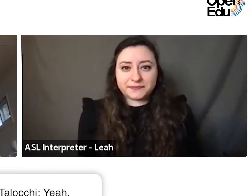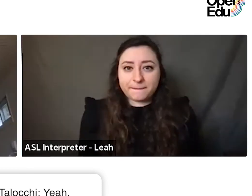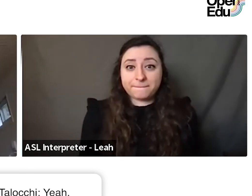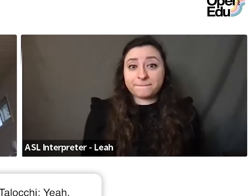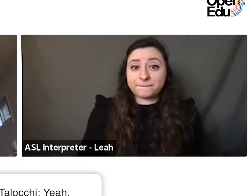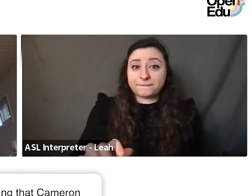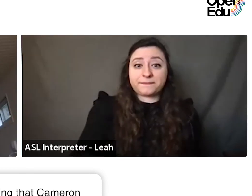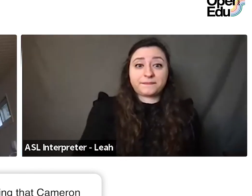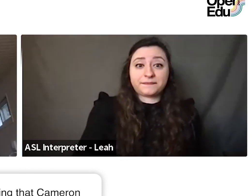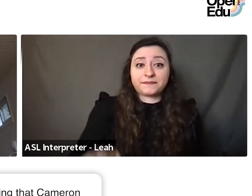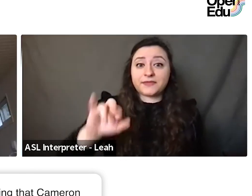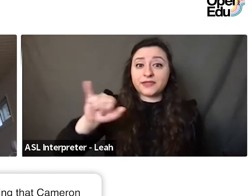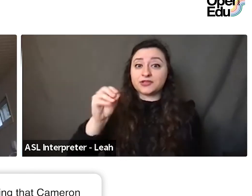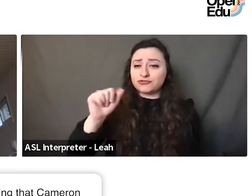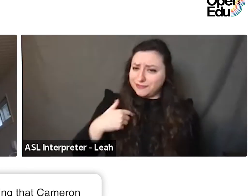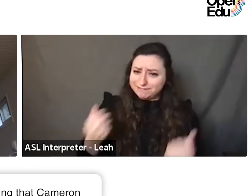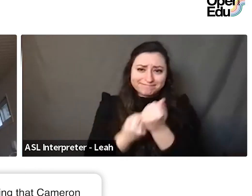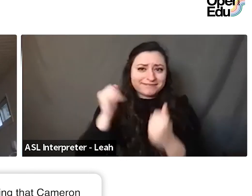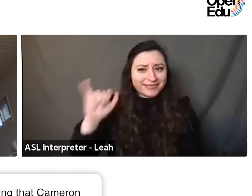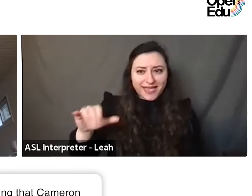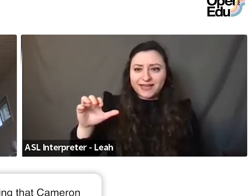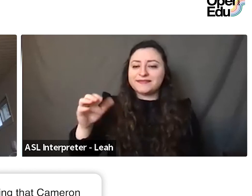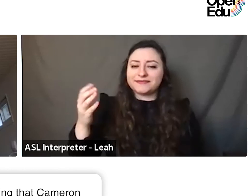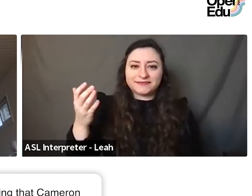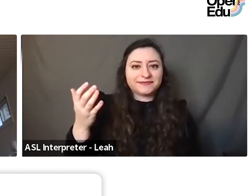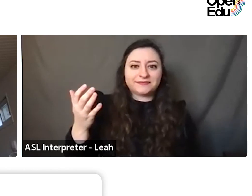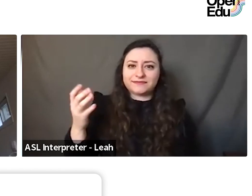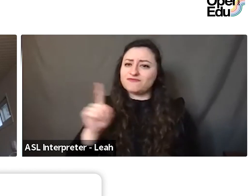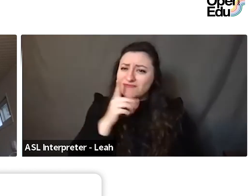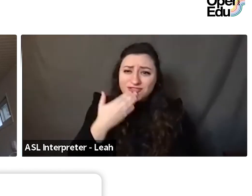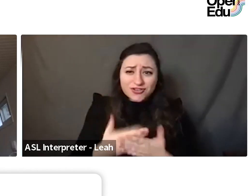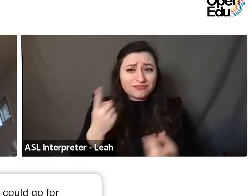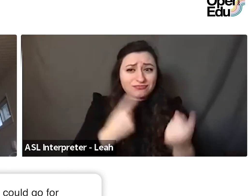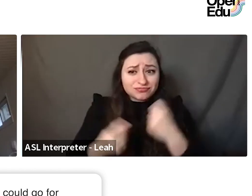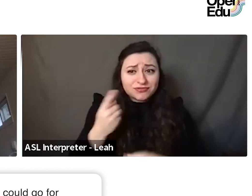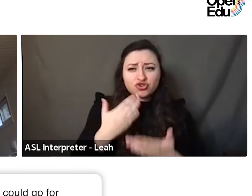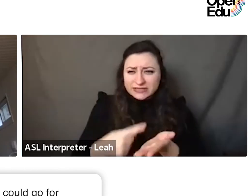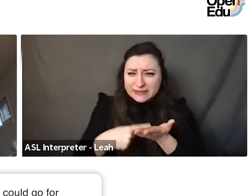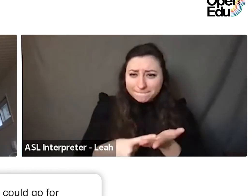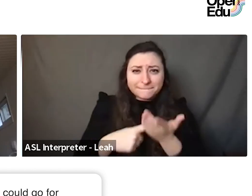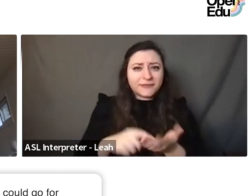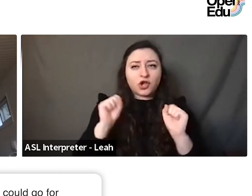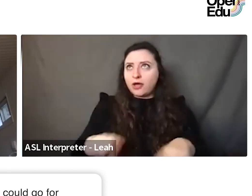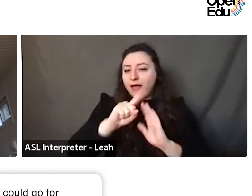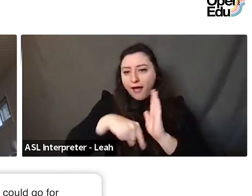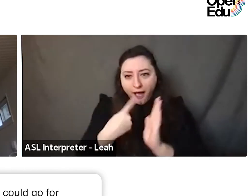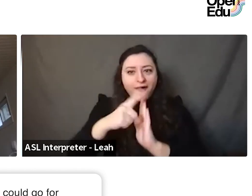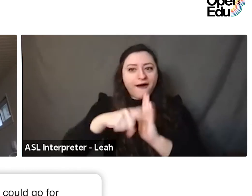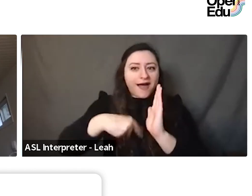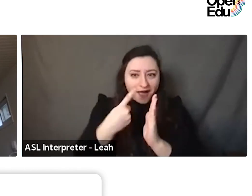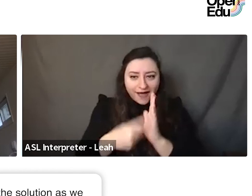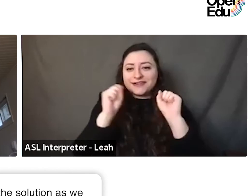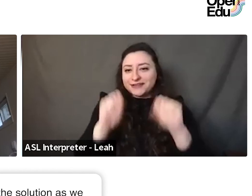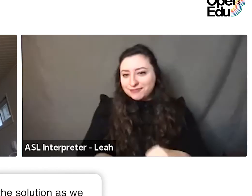Yeah, completely second everything that Cameron said. Really good questions. I think a really good debate. We could go for hours and hours